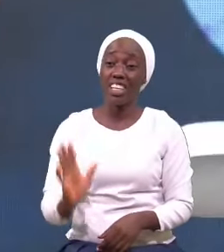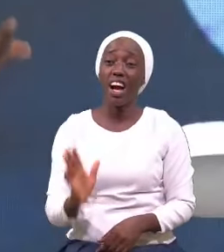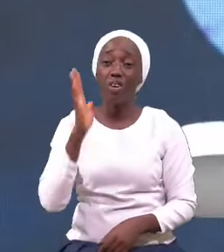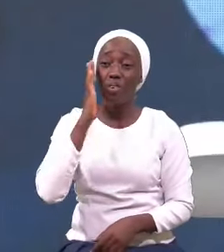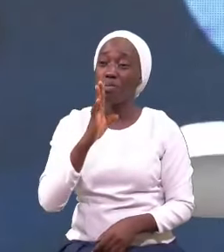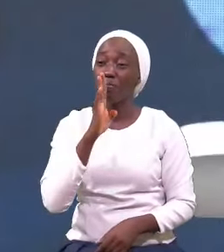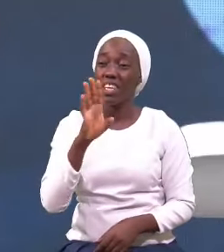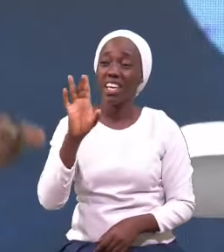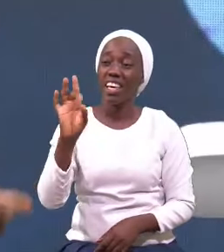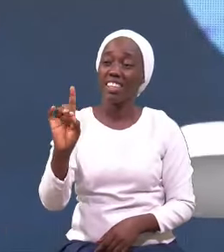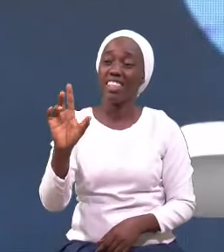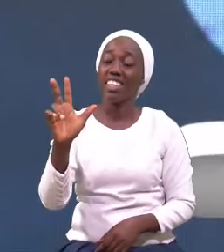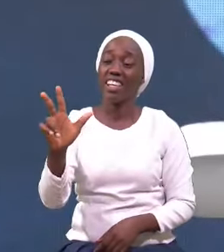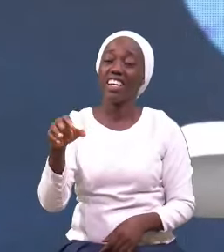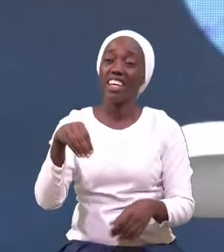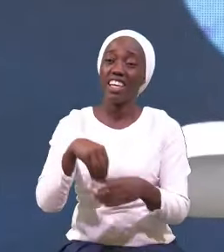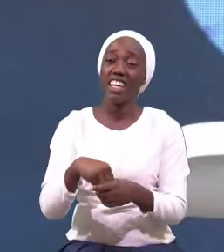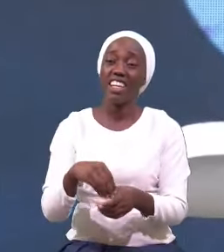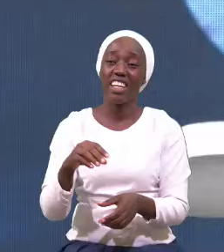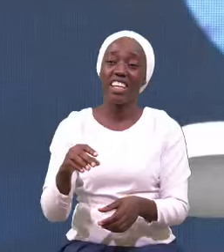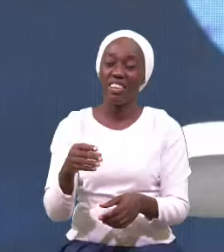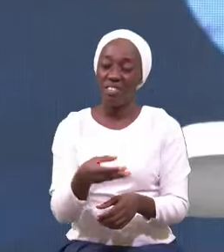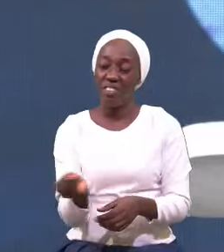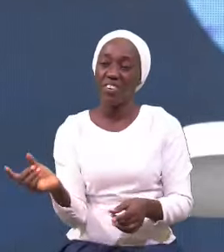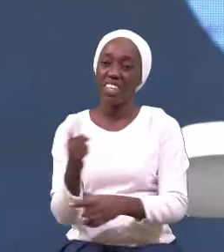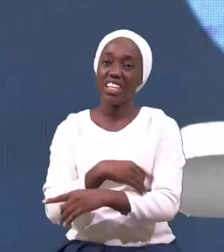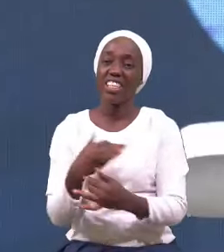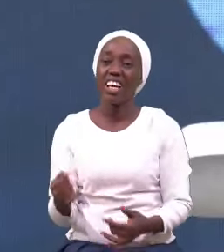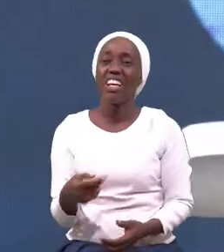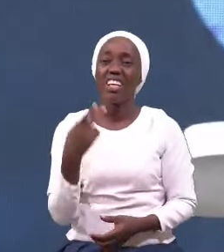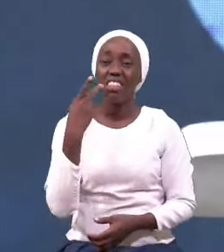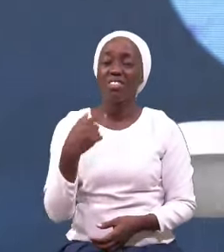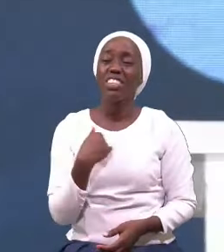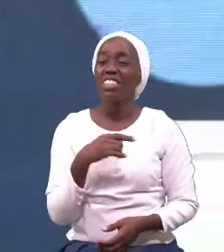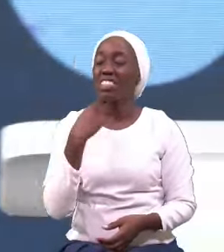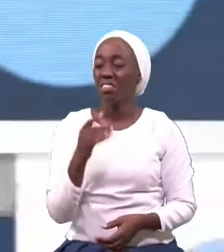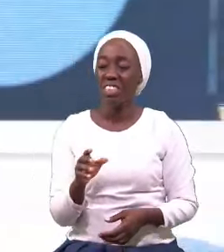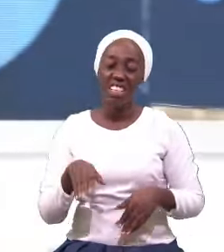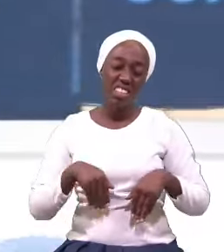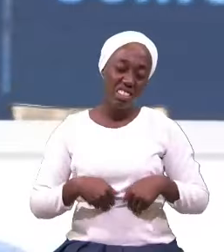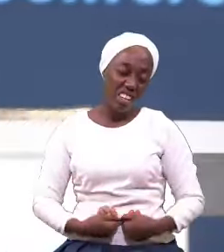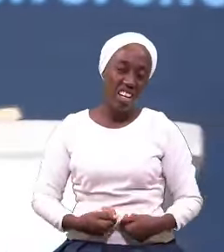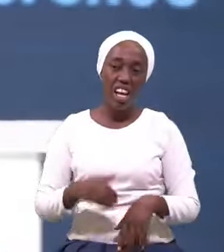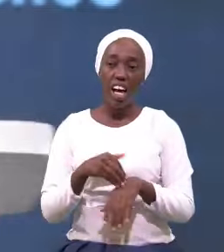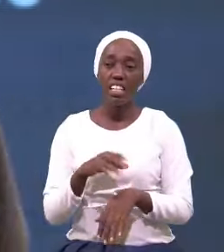And your colleagues, your friends, they said, we have retired at 70. Why are you still